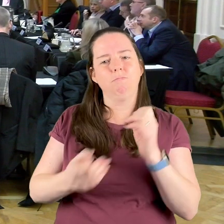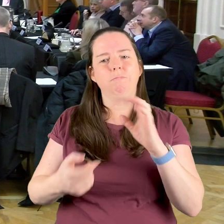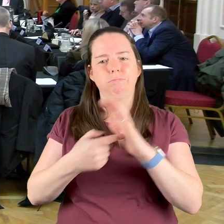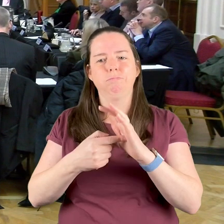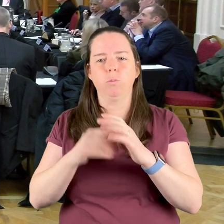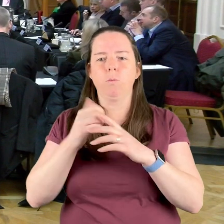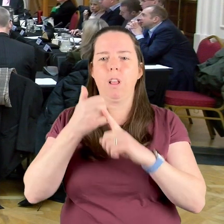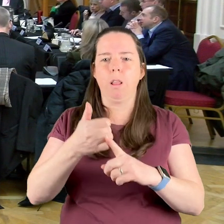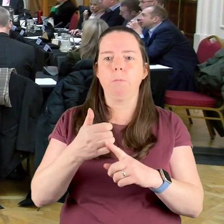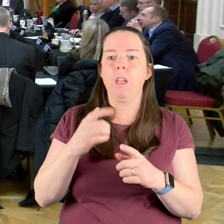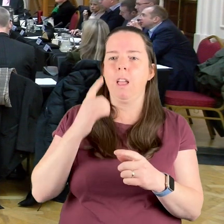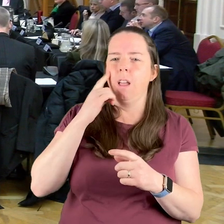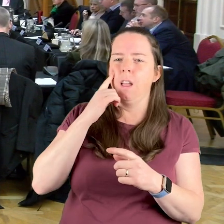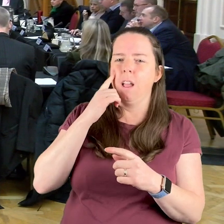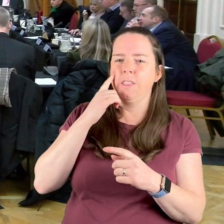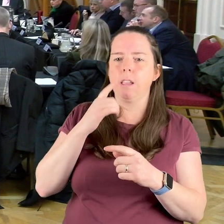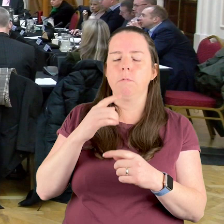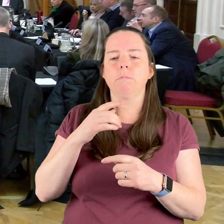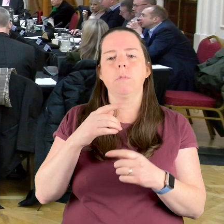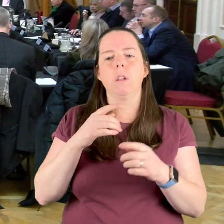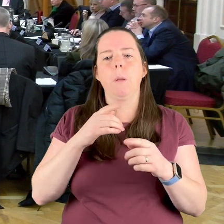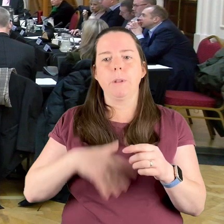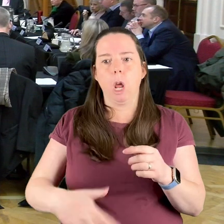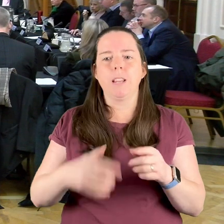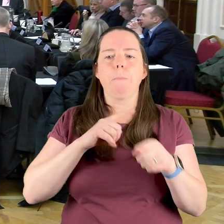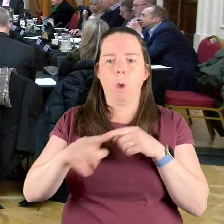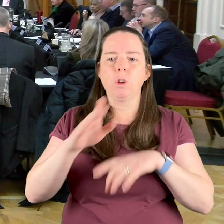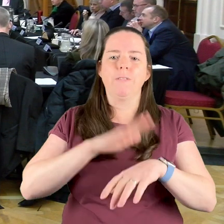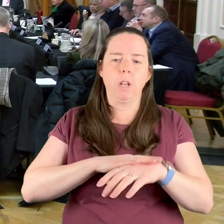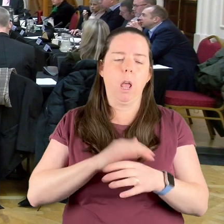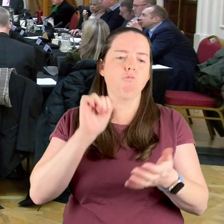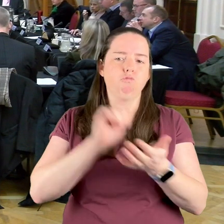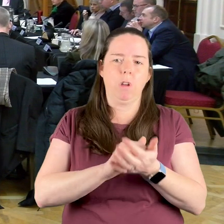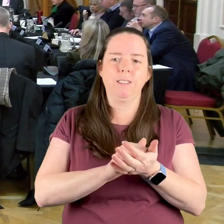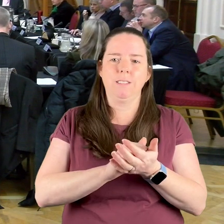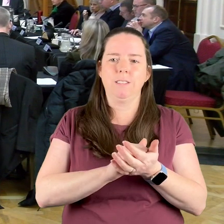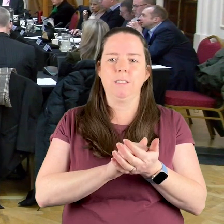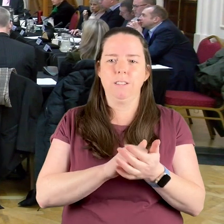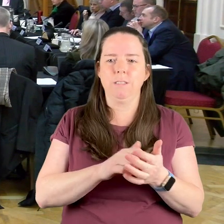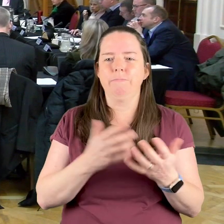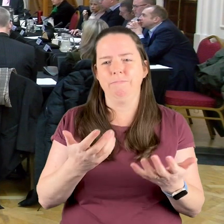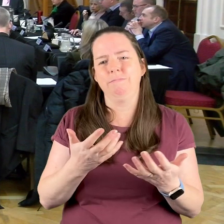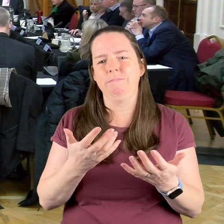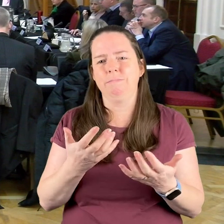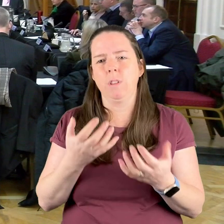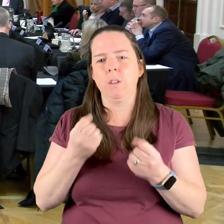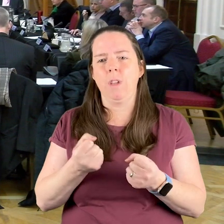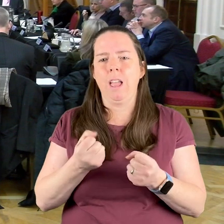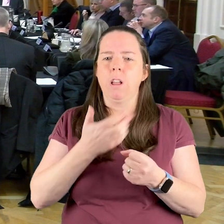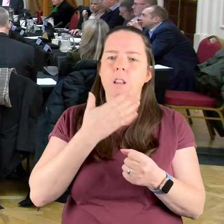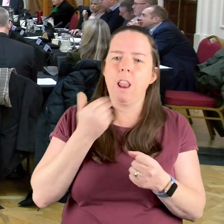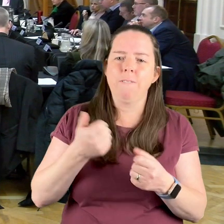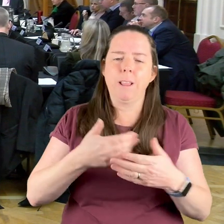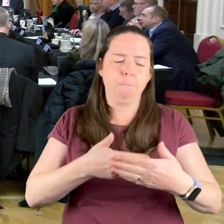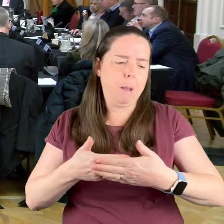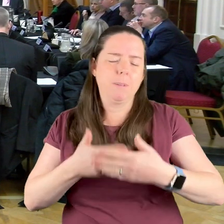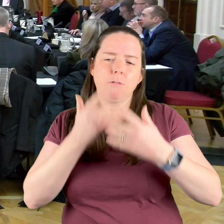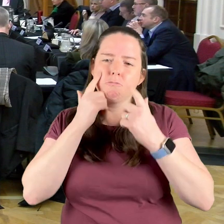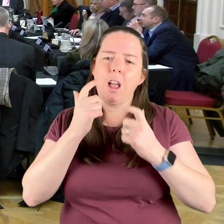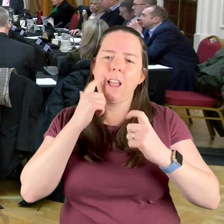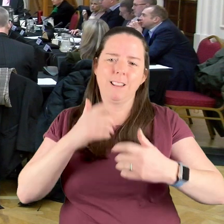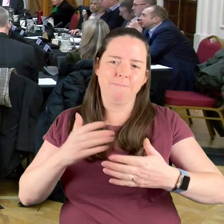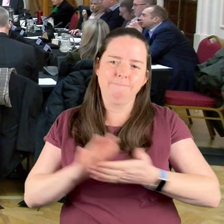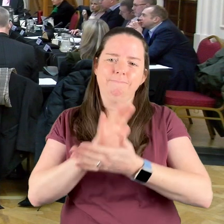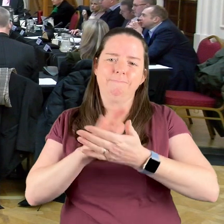saying that is that, like I said, maternity, most 99% of times we get it right. We have lovely, bouncy baby crying. But